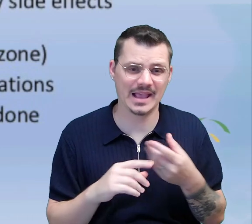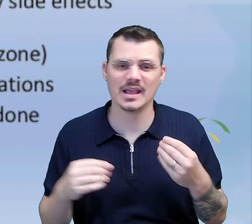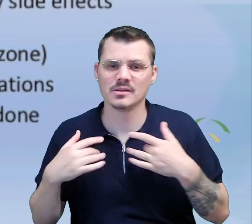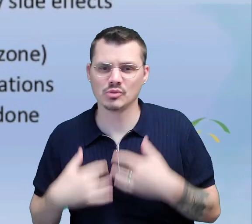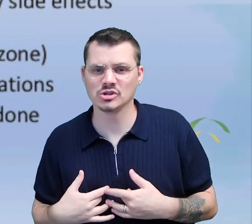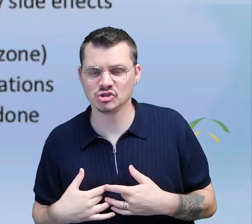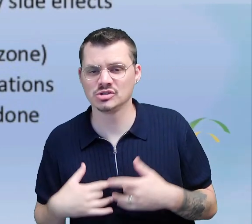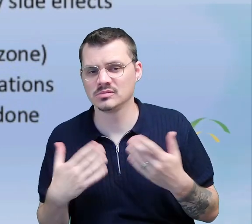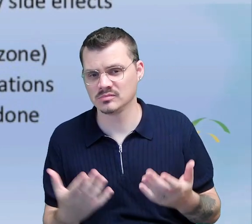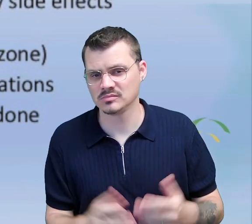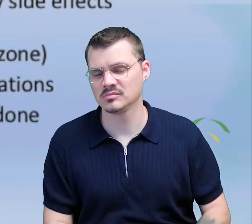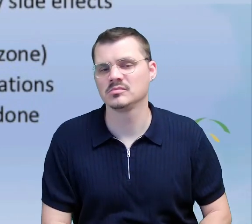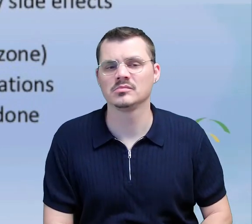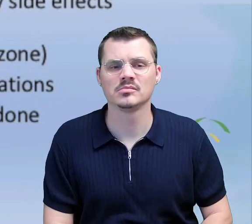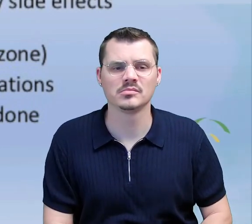depression.